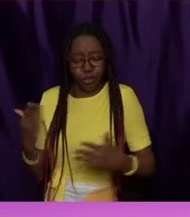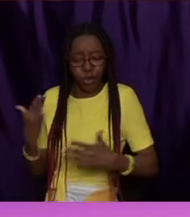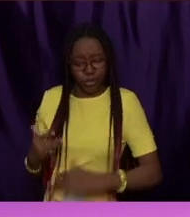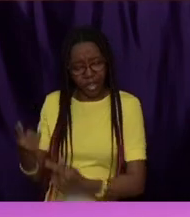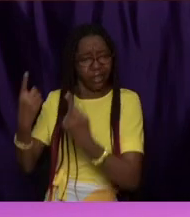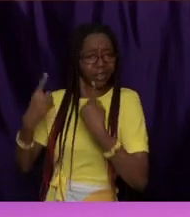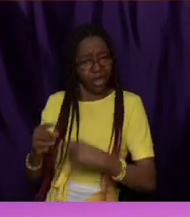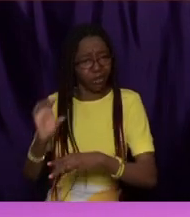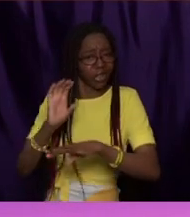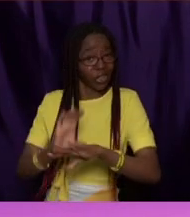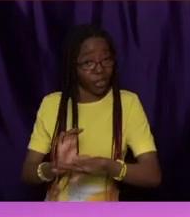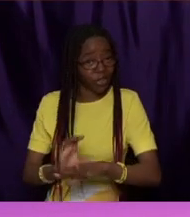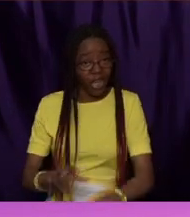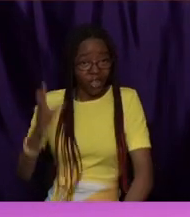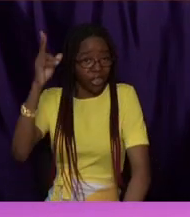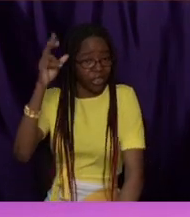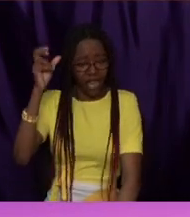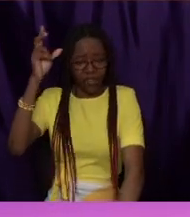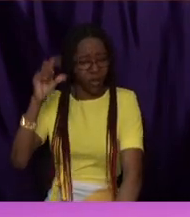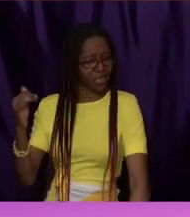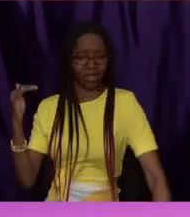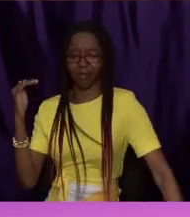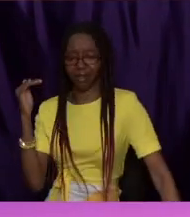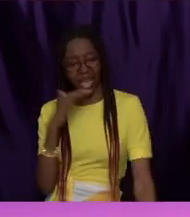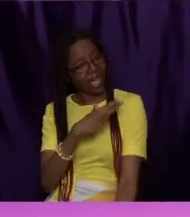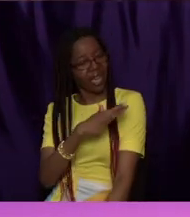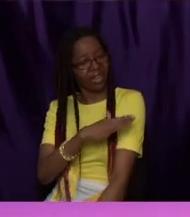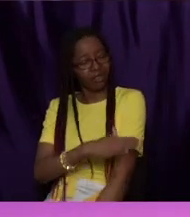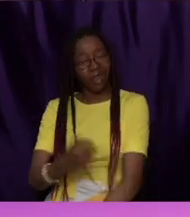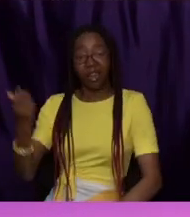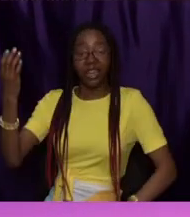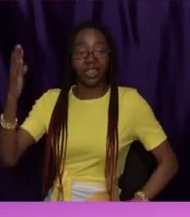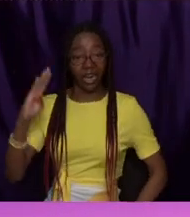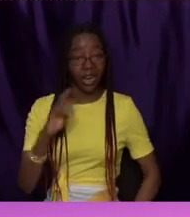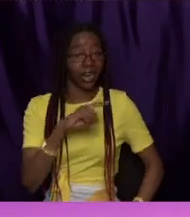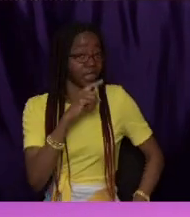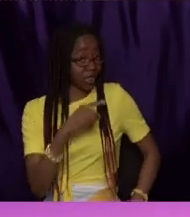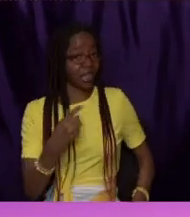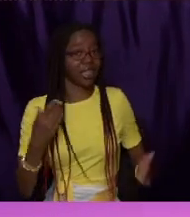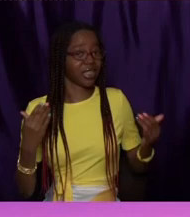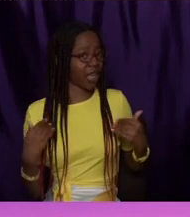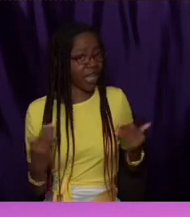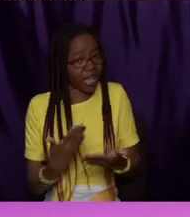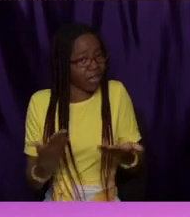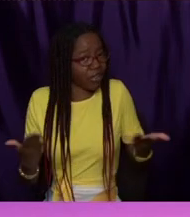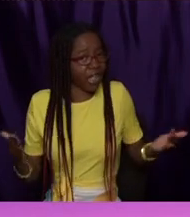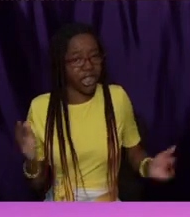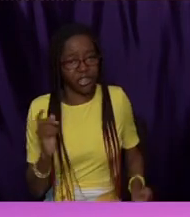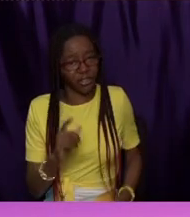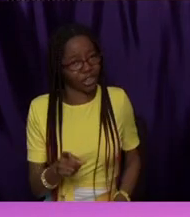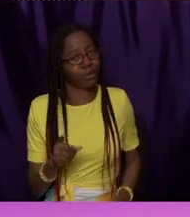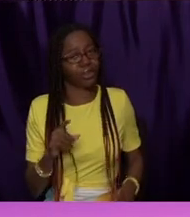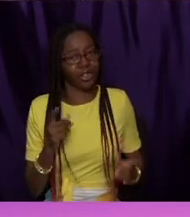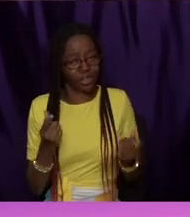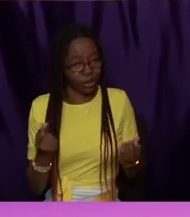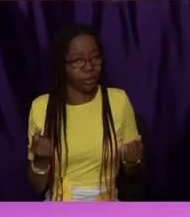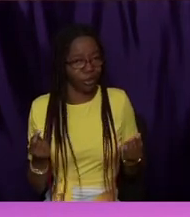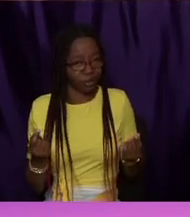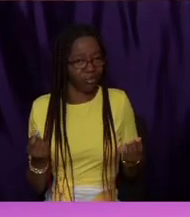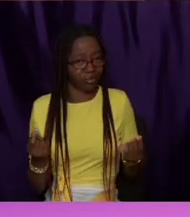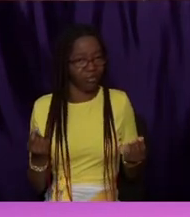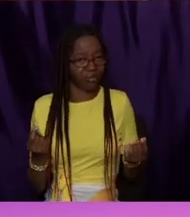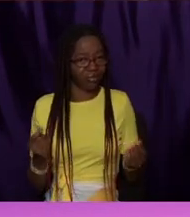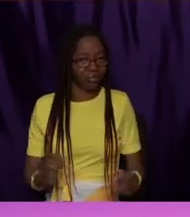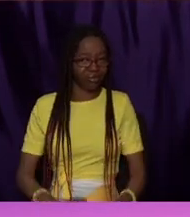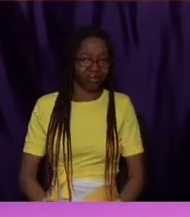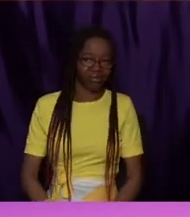come to church? The devil is a liar. God says, I've got stuff for you to do.